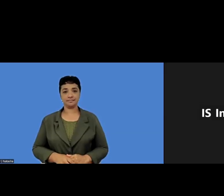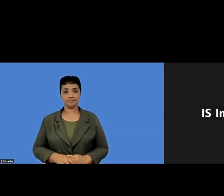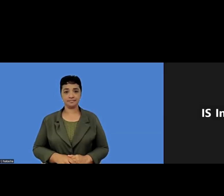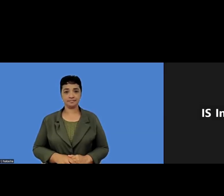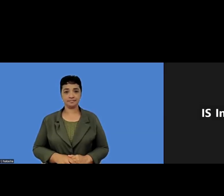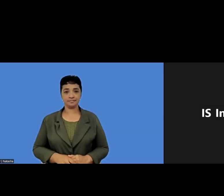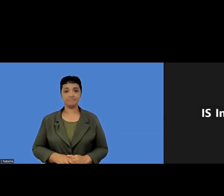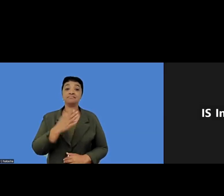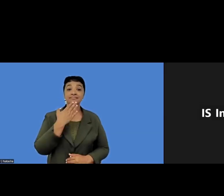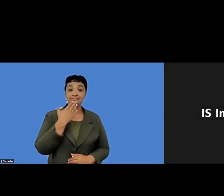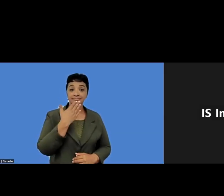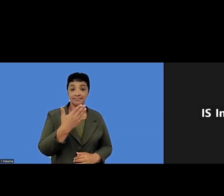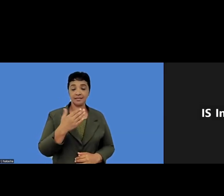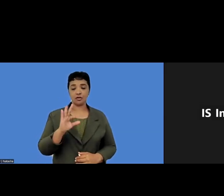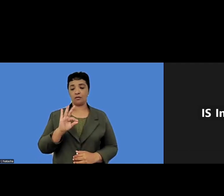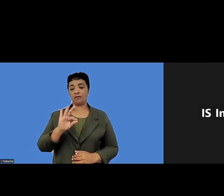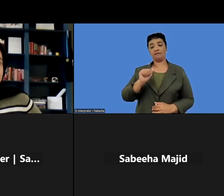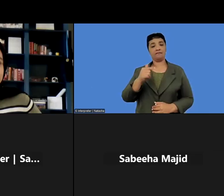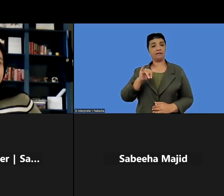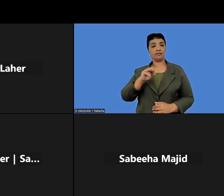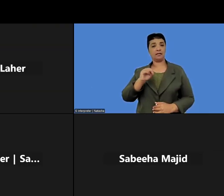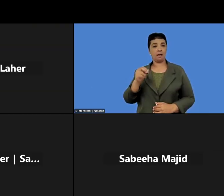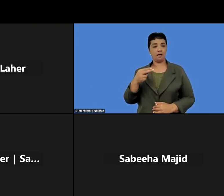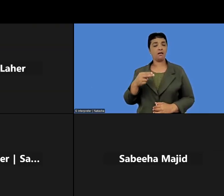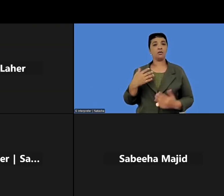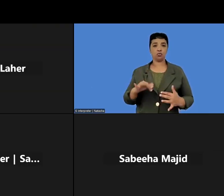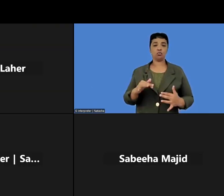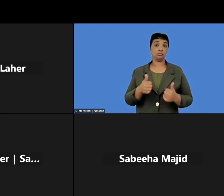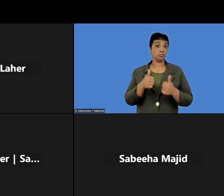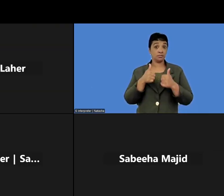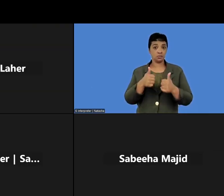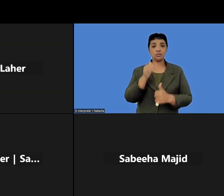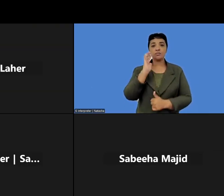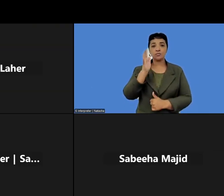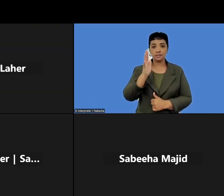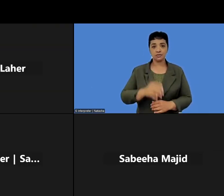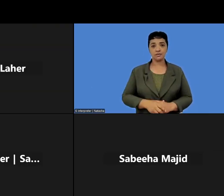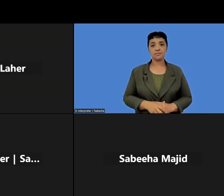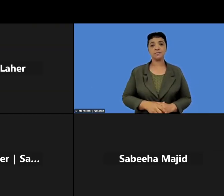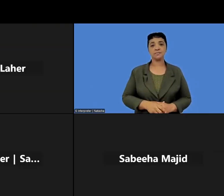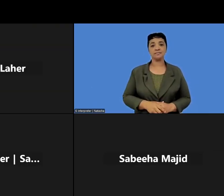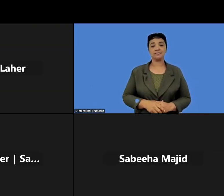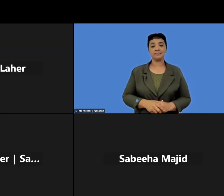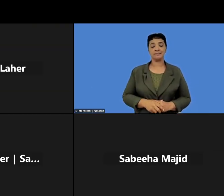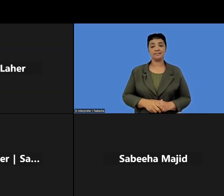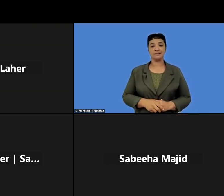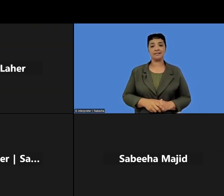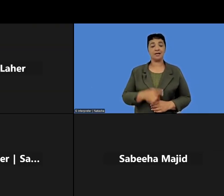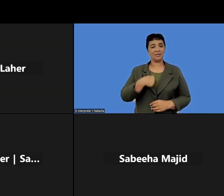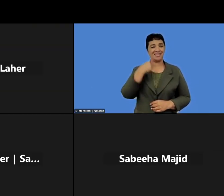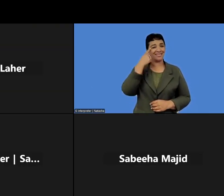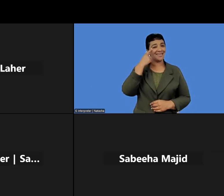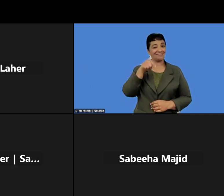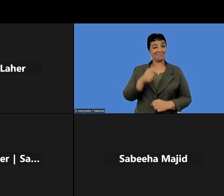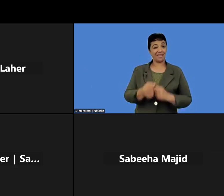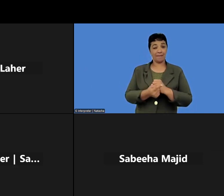Thank you so much, Fatima. That was a really great presentation. I think when you think of Life Isidimeni and